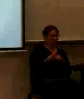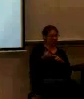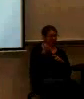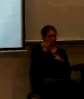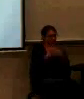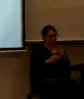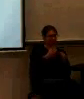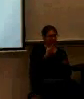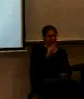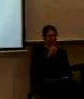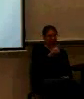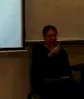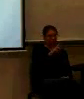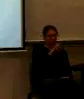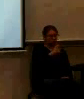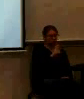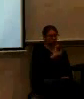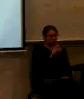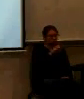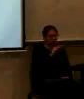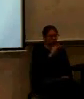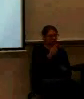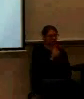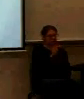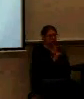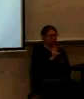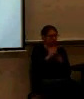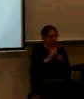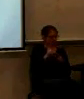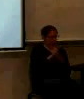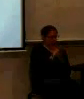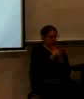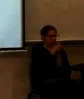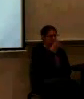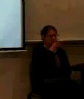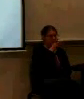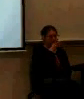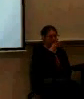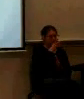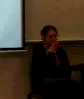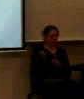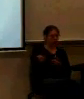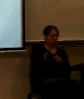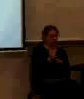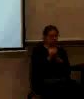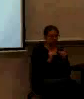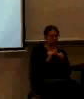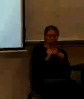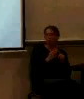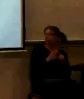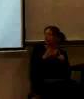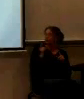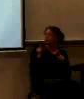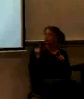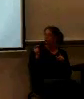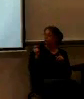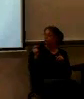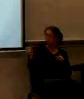add hydroxyl ion, it uses up those protons and turns it into water. It pulls the equilibrium over to this side.